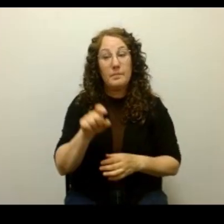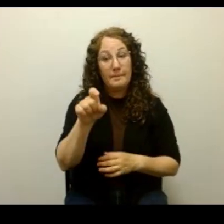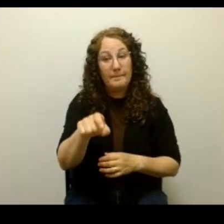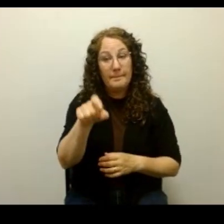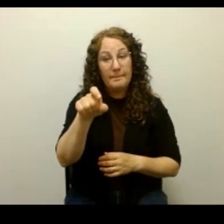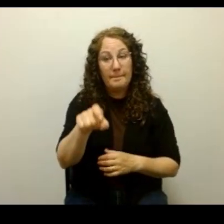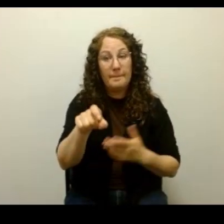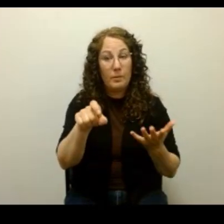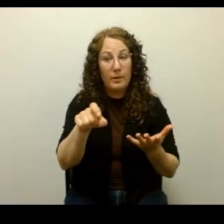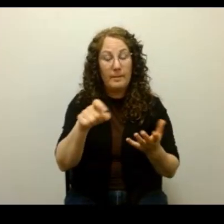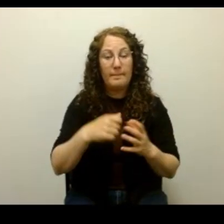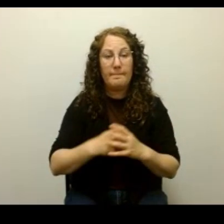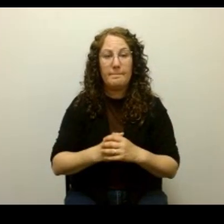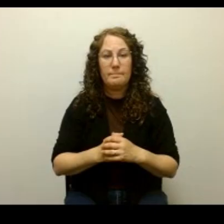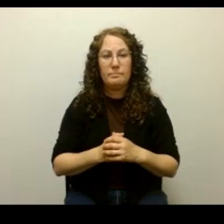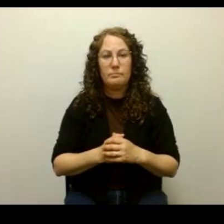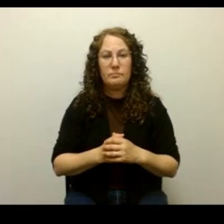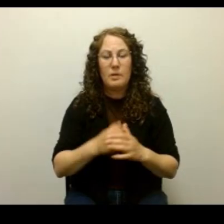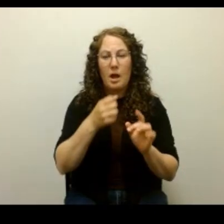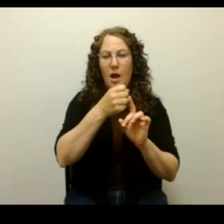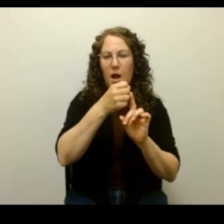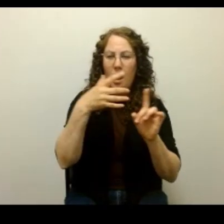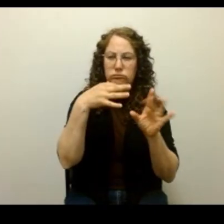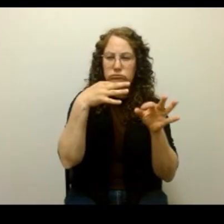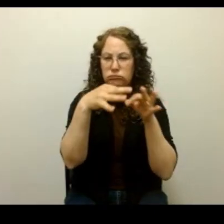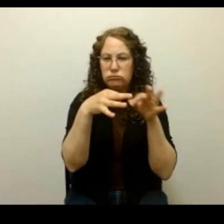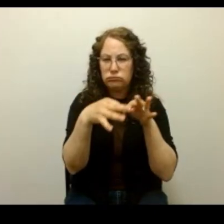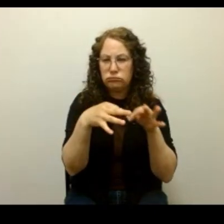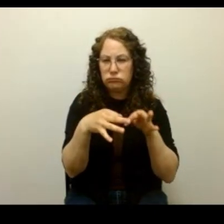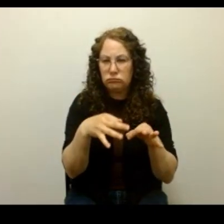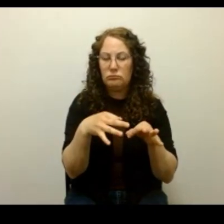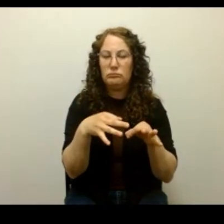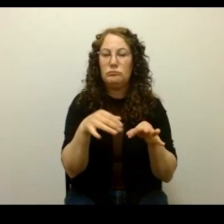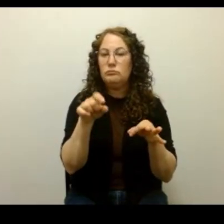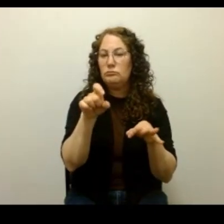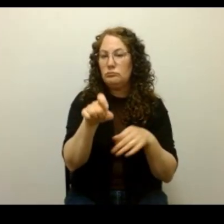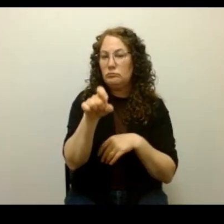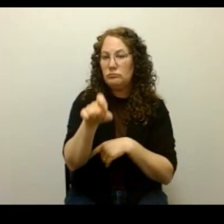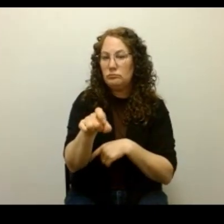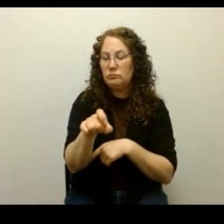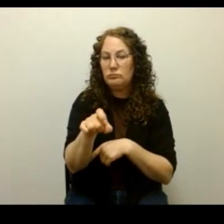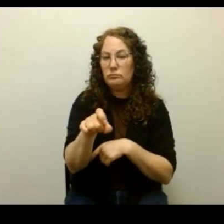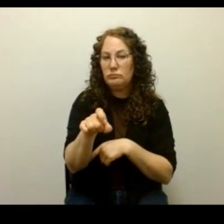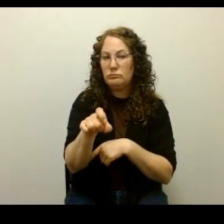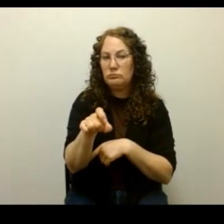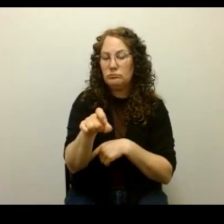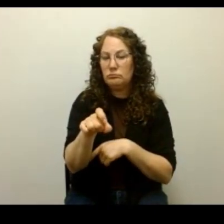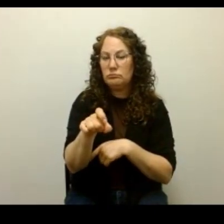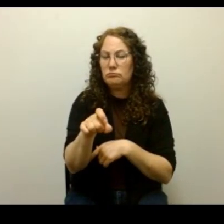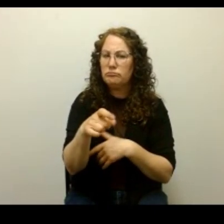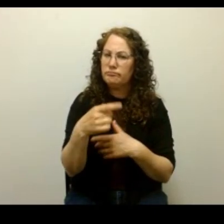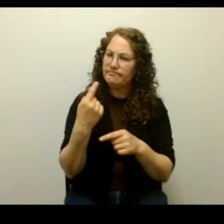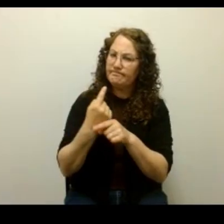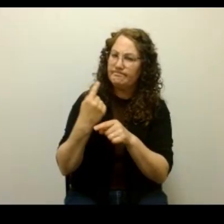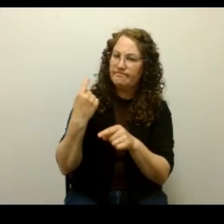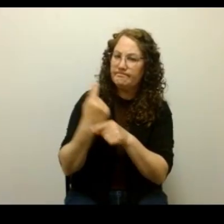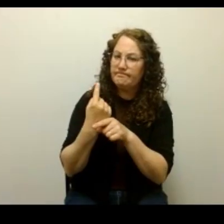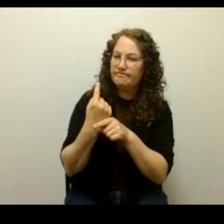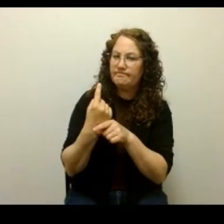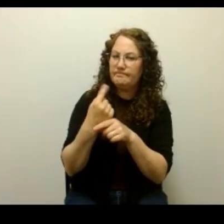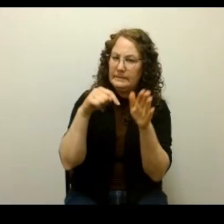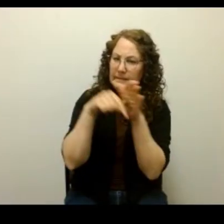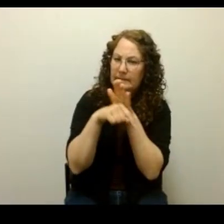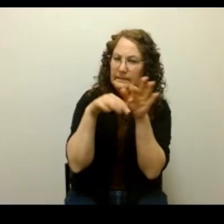to explain, you will need to give a good detailed